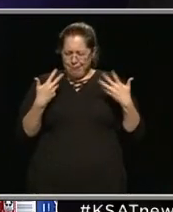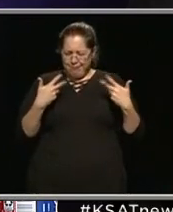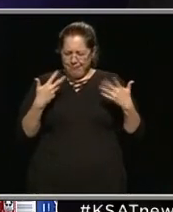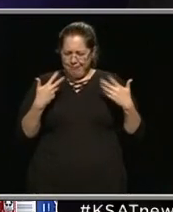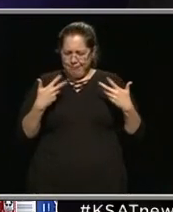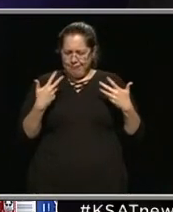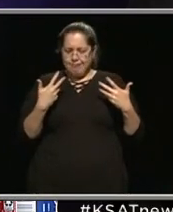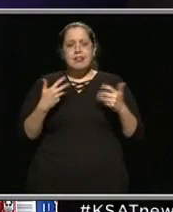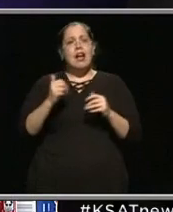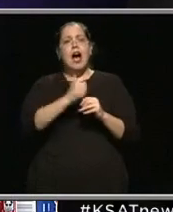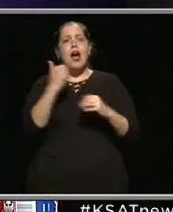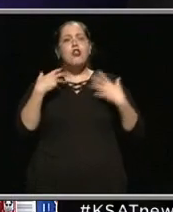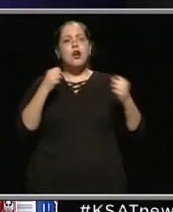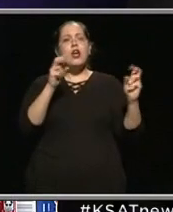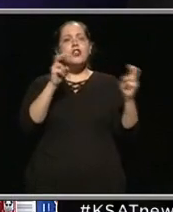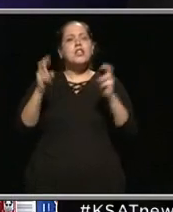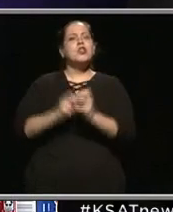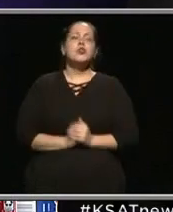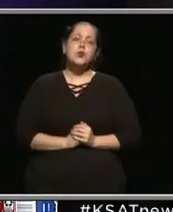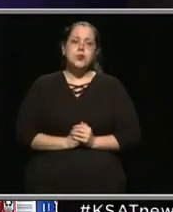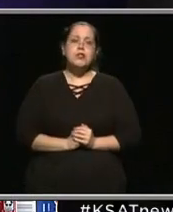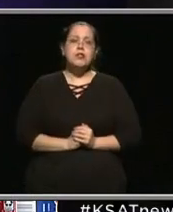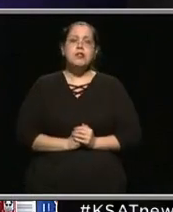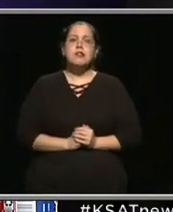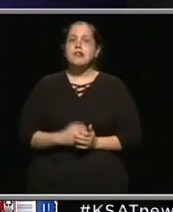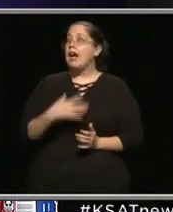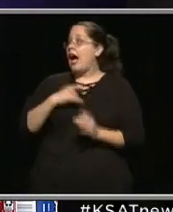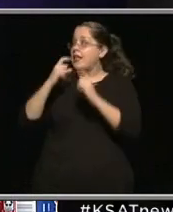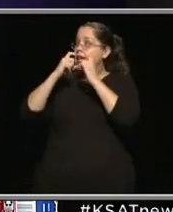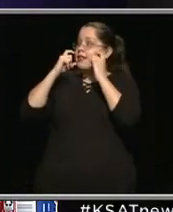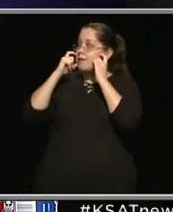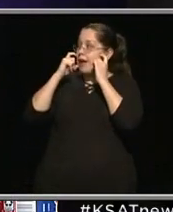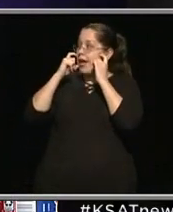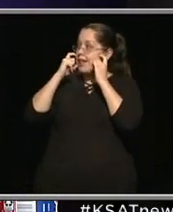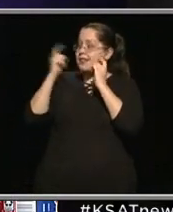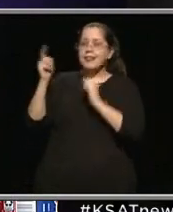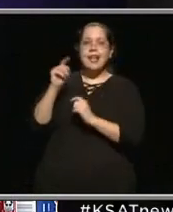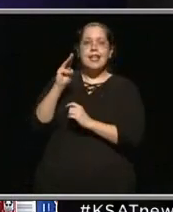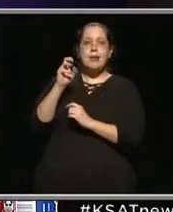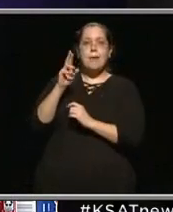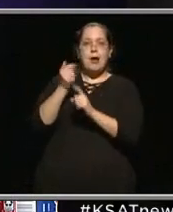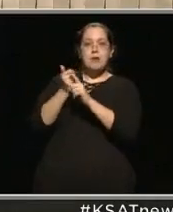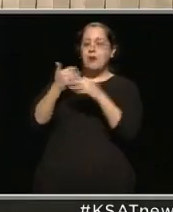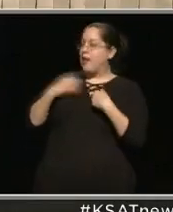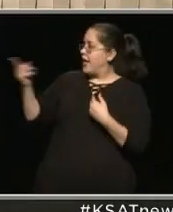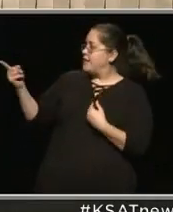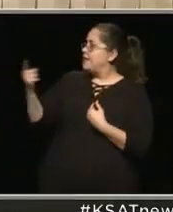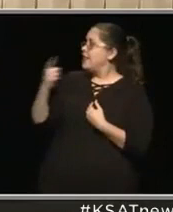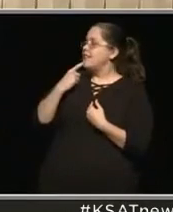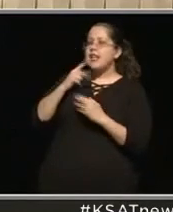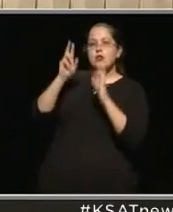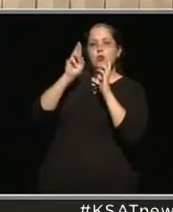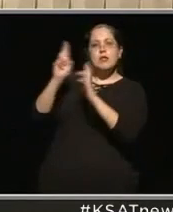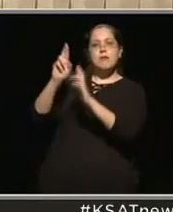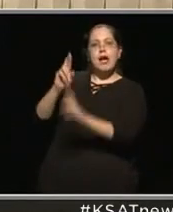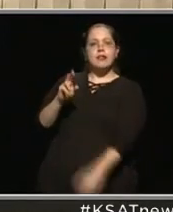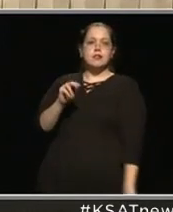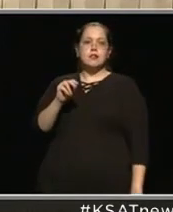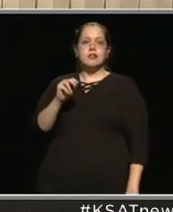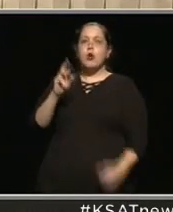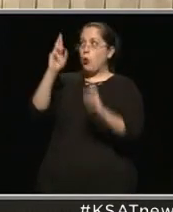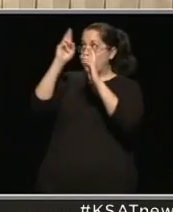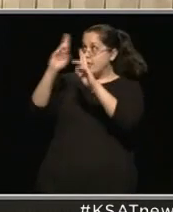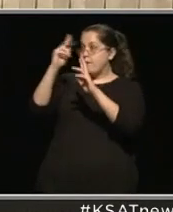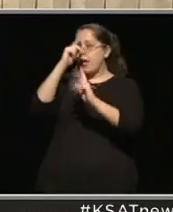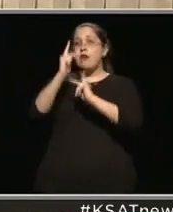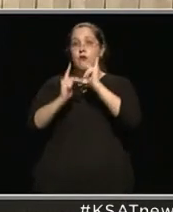an underlying health issue. I like the mask that the mayor has today. It says respect. Respect for